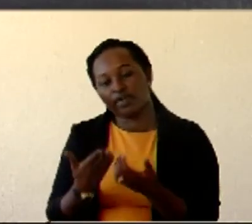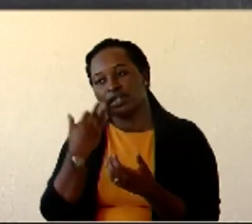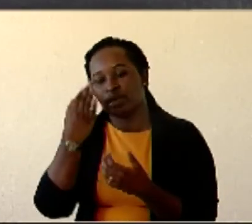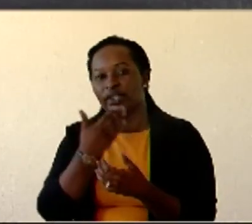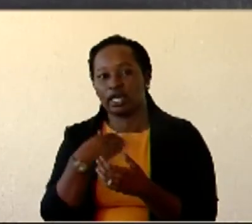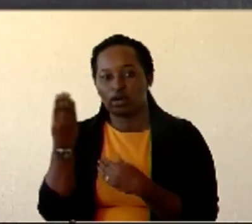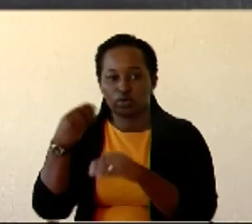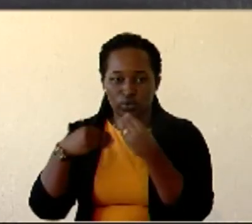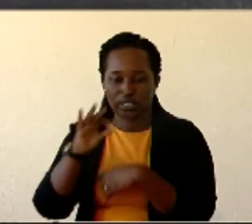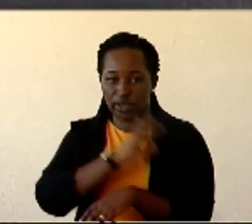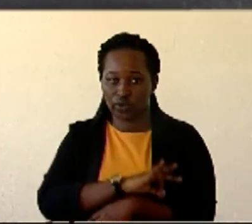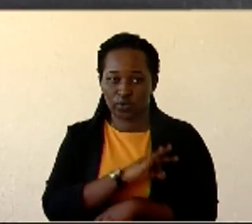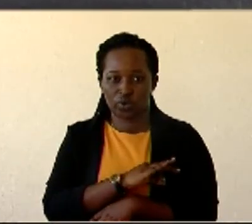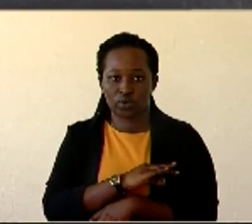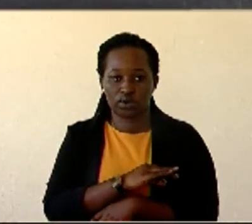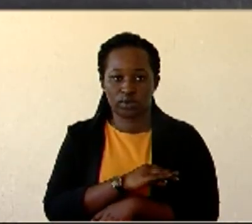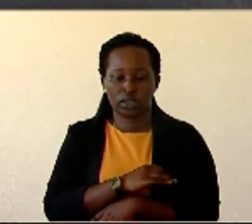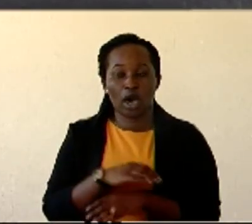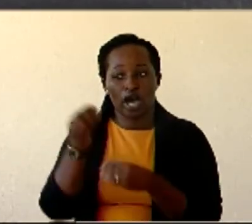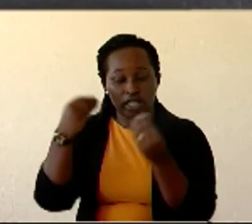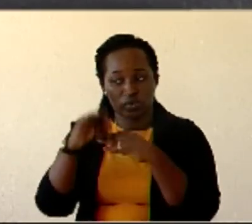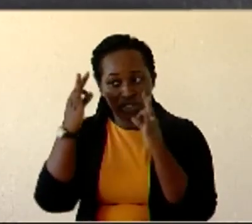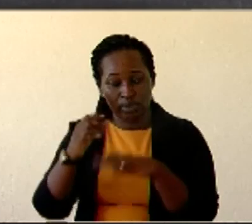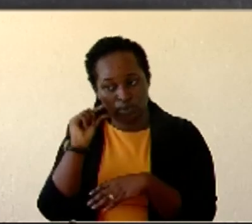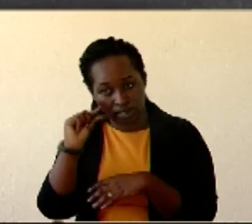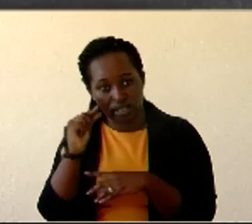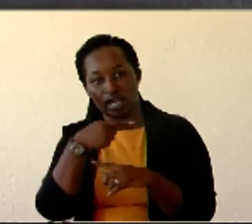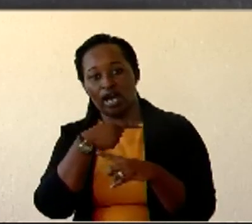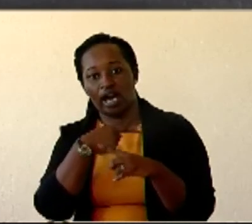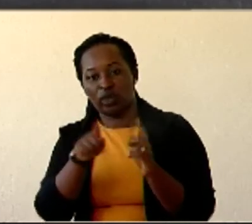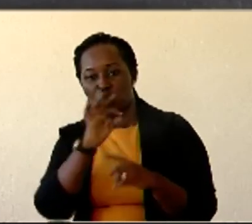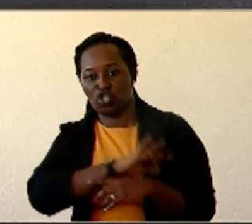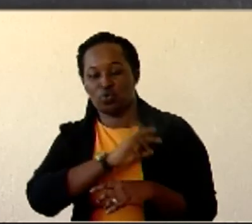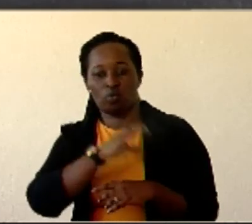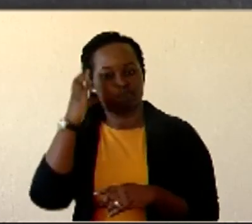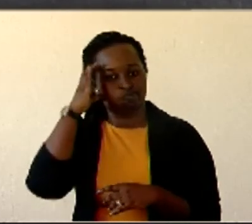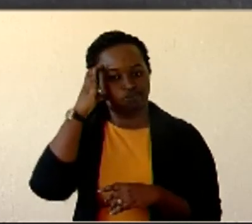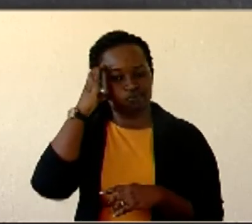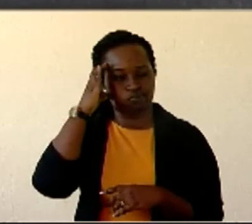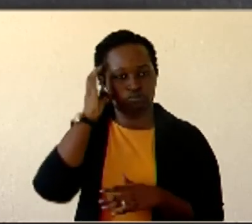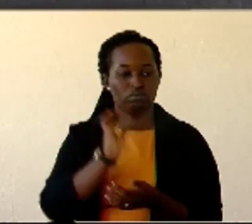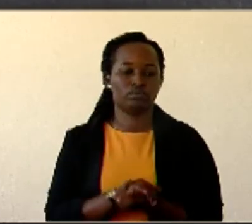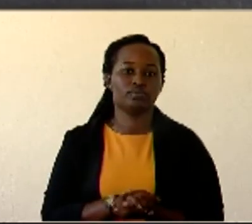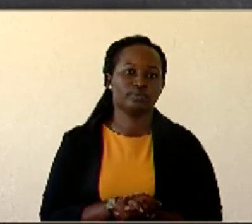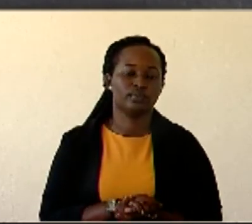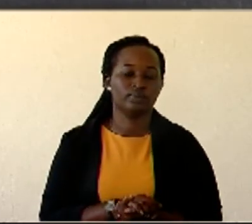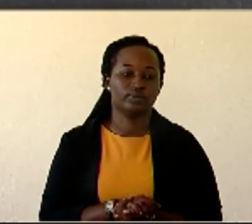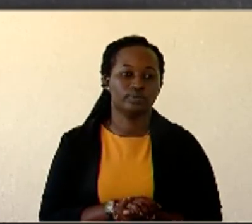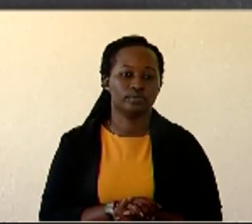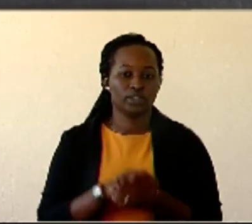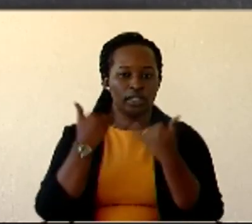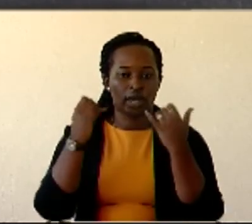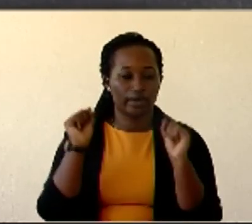of the farm is to maximize profits, it will supply less. It will supply less to the market. So you